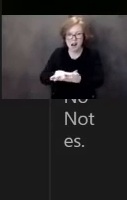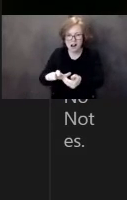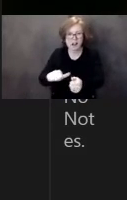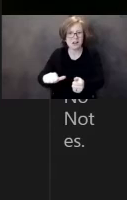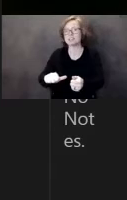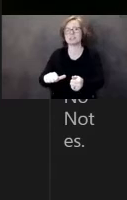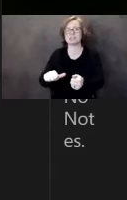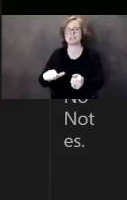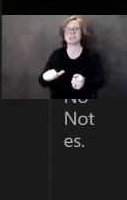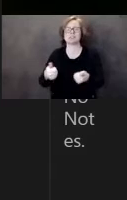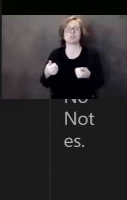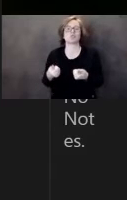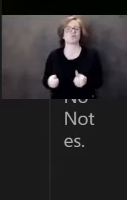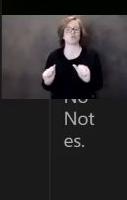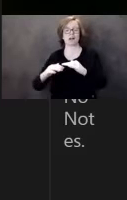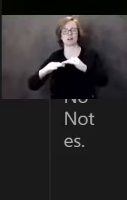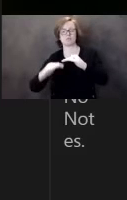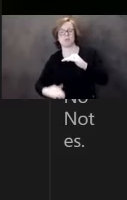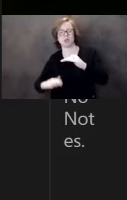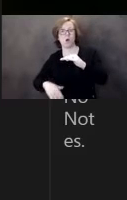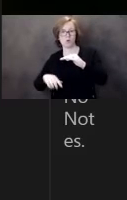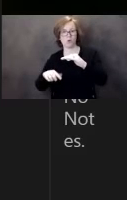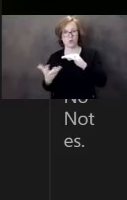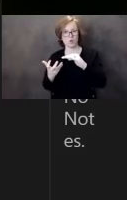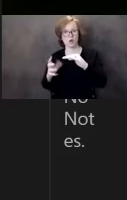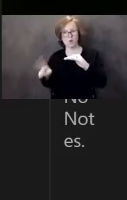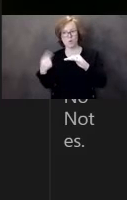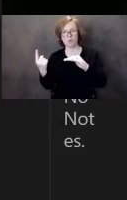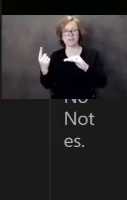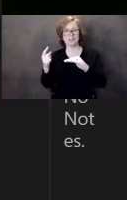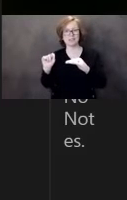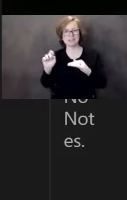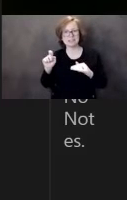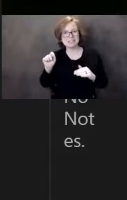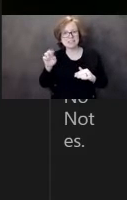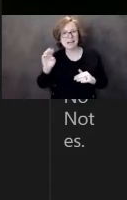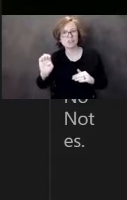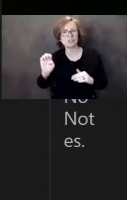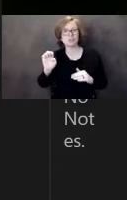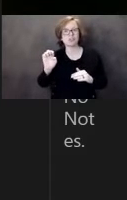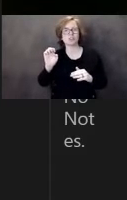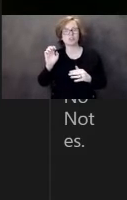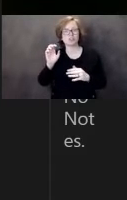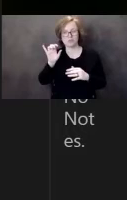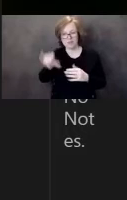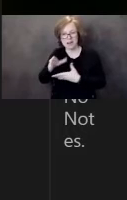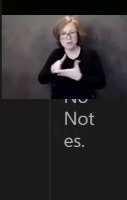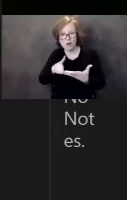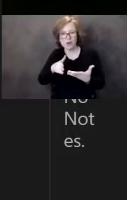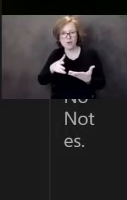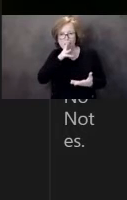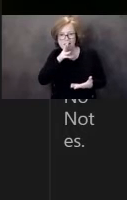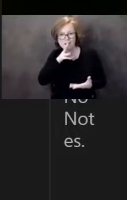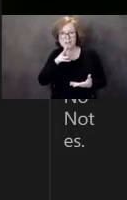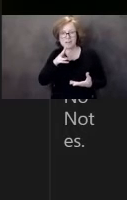matter and only collect the textural, the physical part of the soil, but there's still some living things in there. So we like